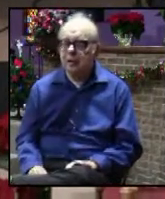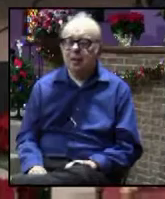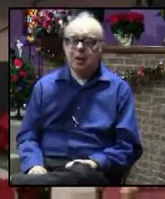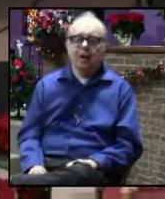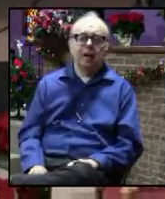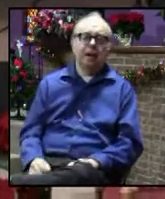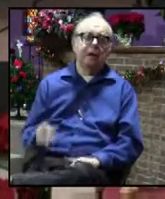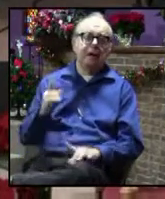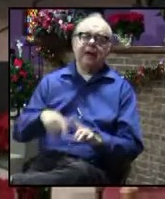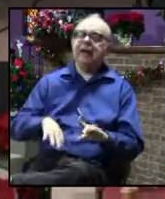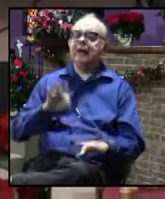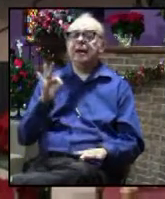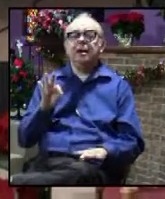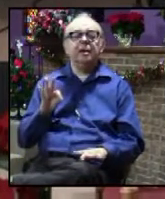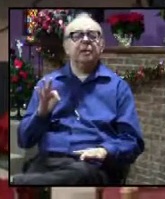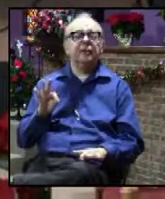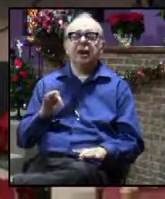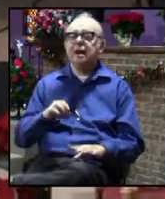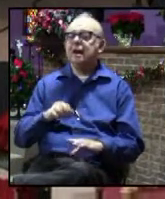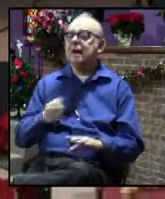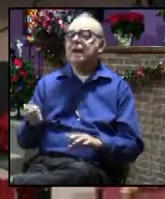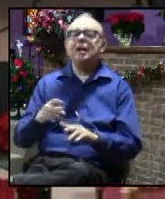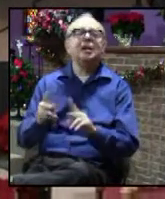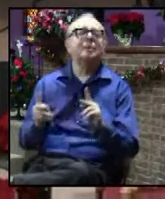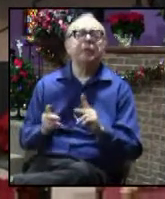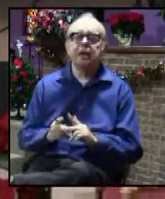And I couldn't find it anywhere.